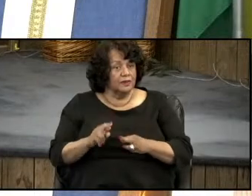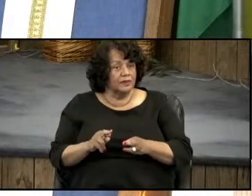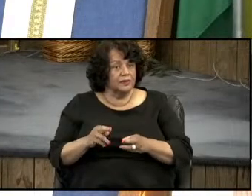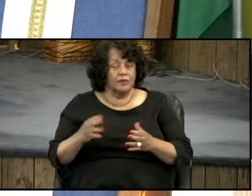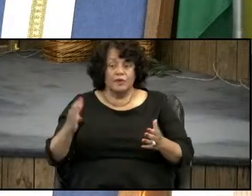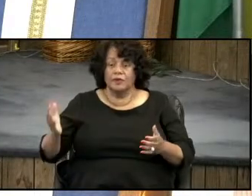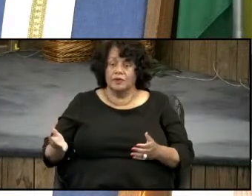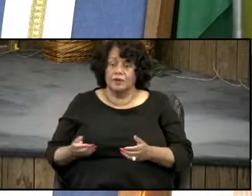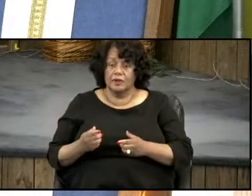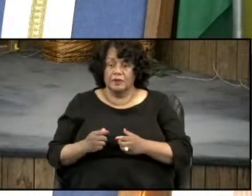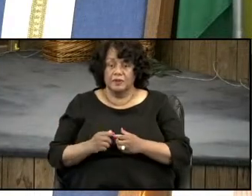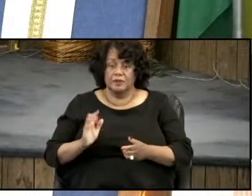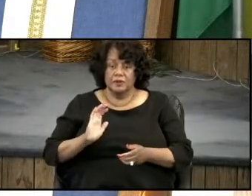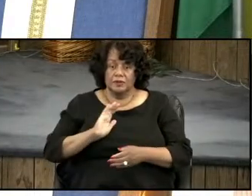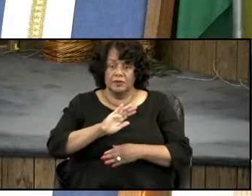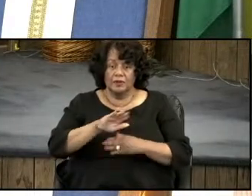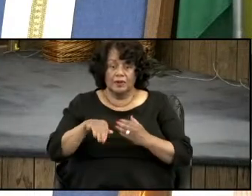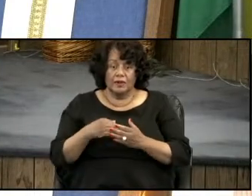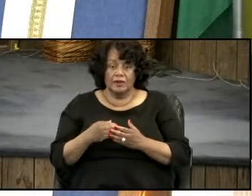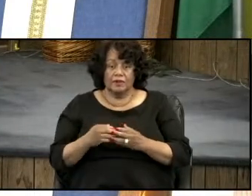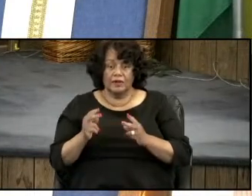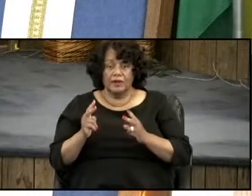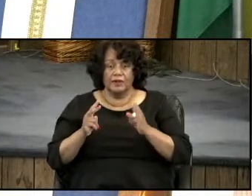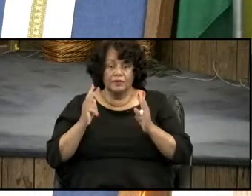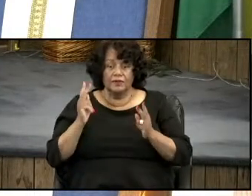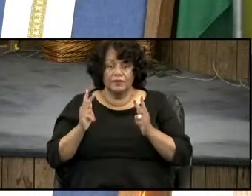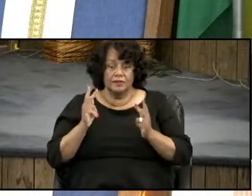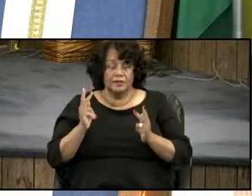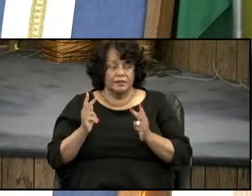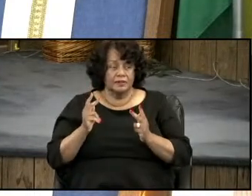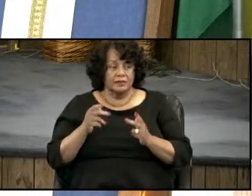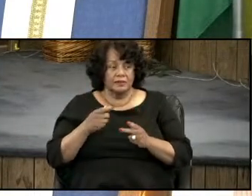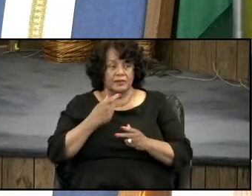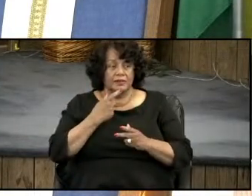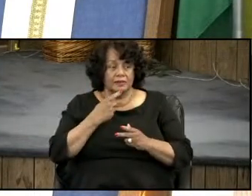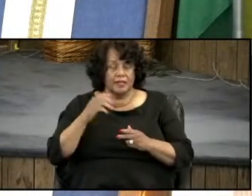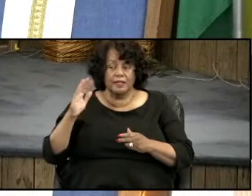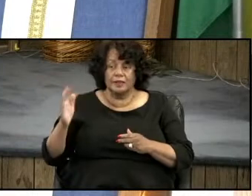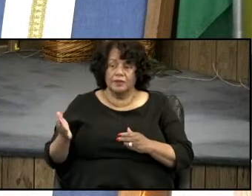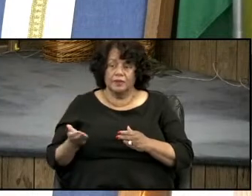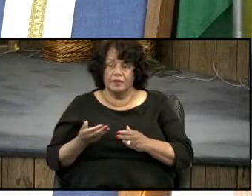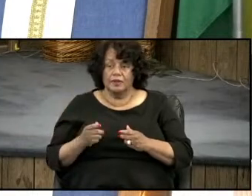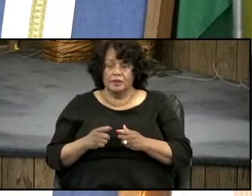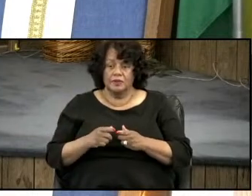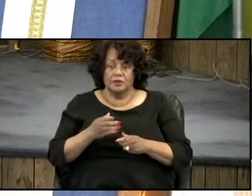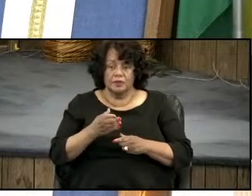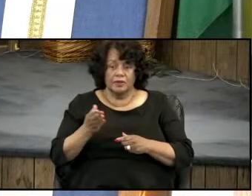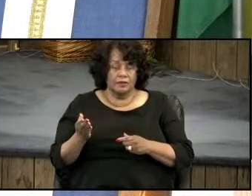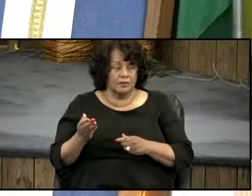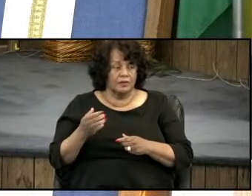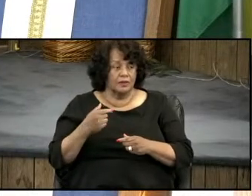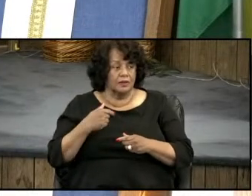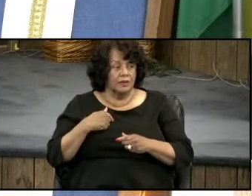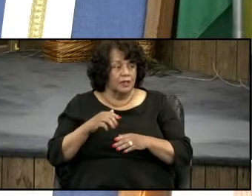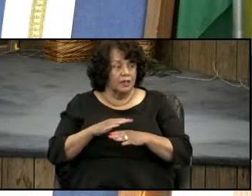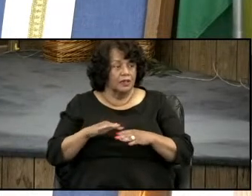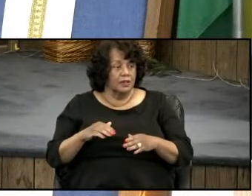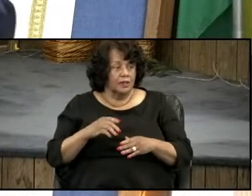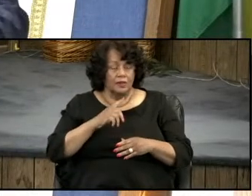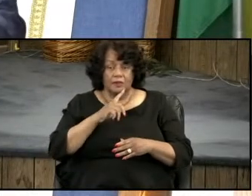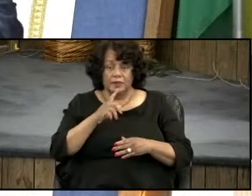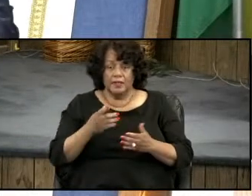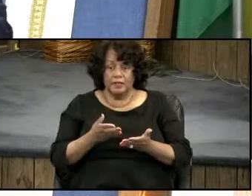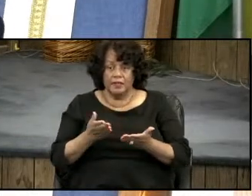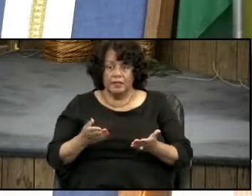guests. If you are guests with us today, we just want to say welcome to you. I really don't want to be up here long. I just